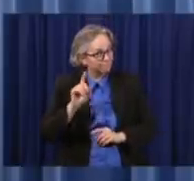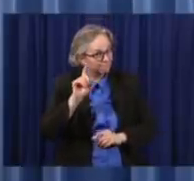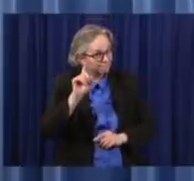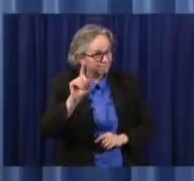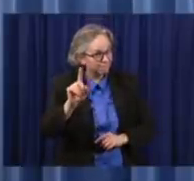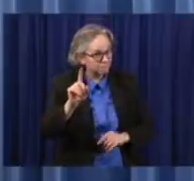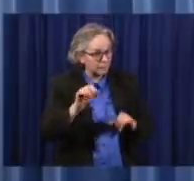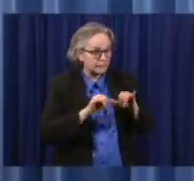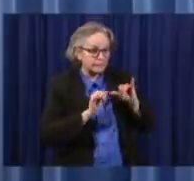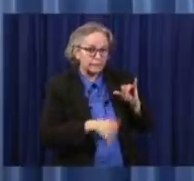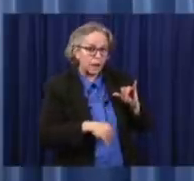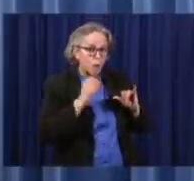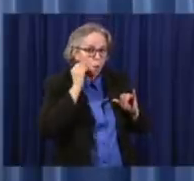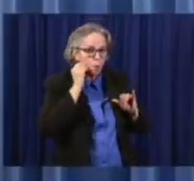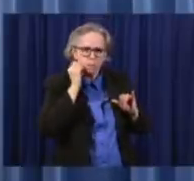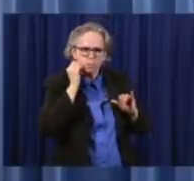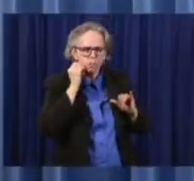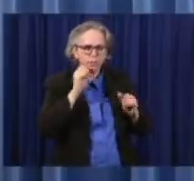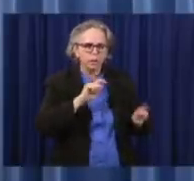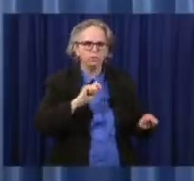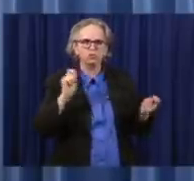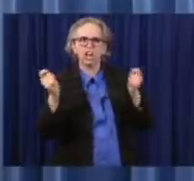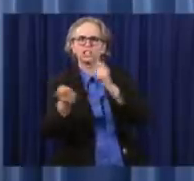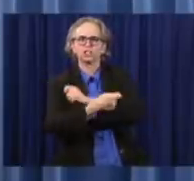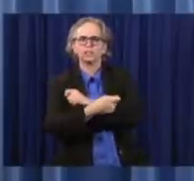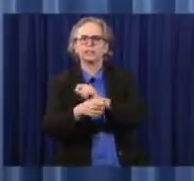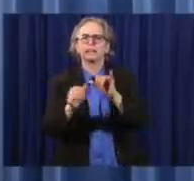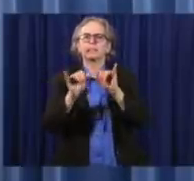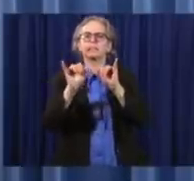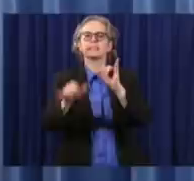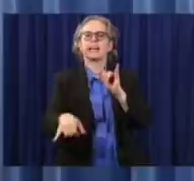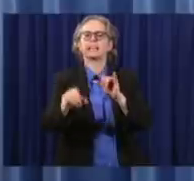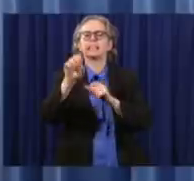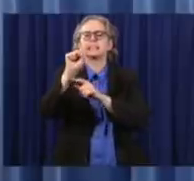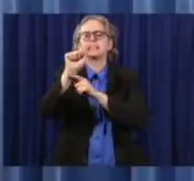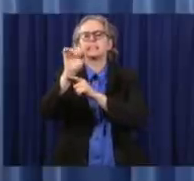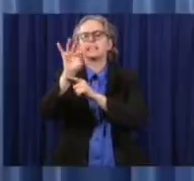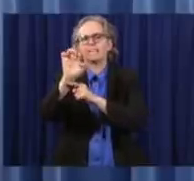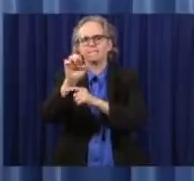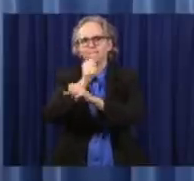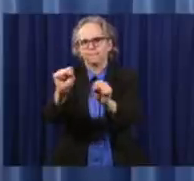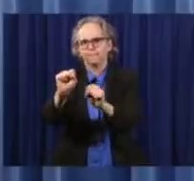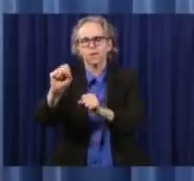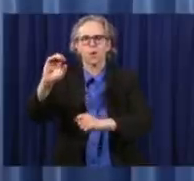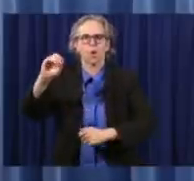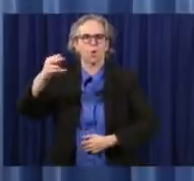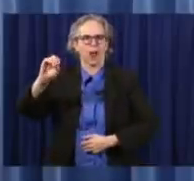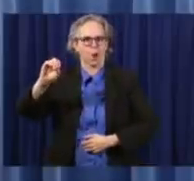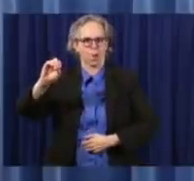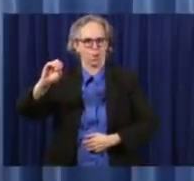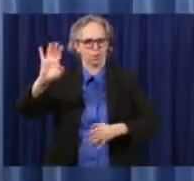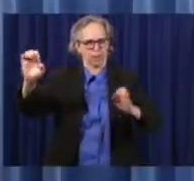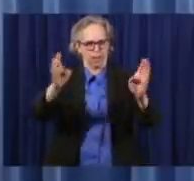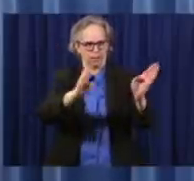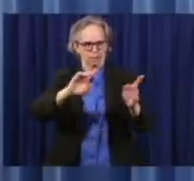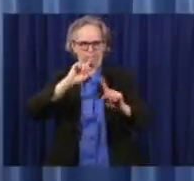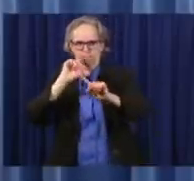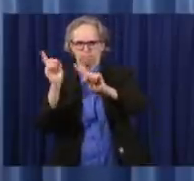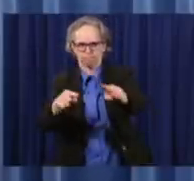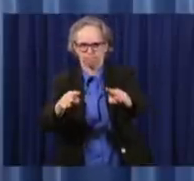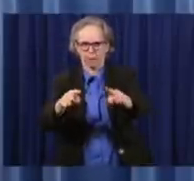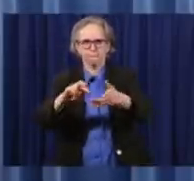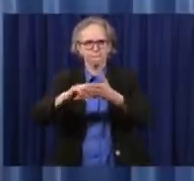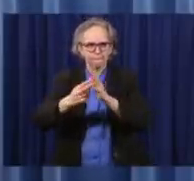a Stay Safe Ohio order. And again, we need to do those things that we need to do.